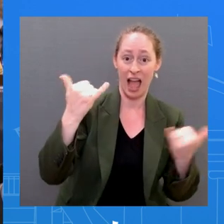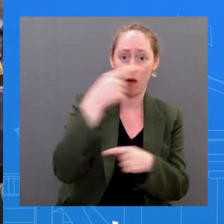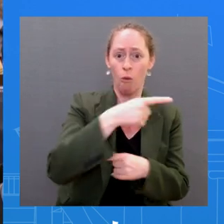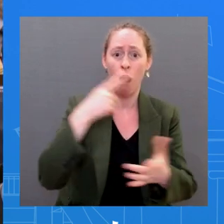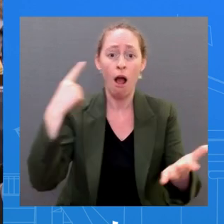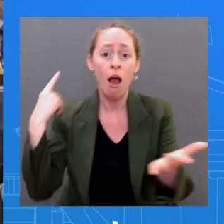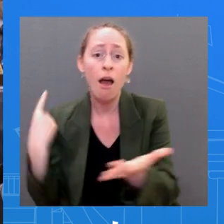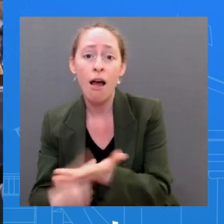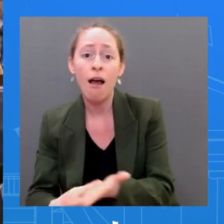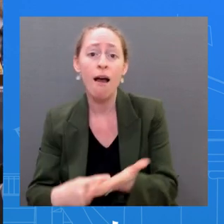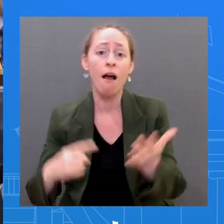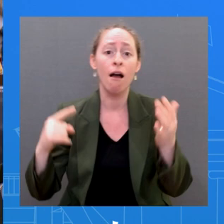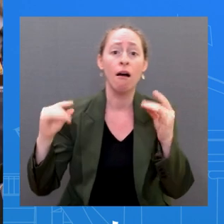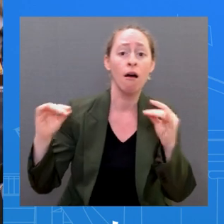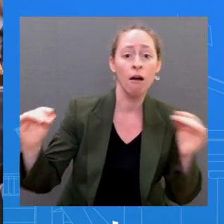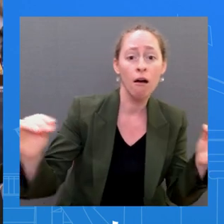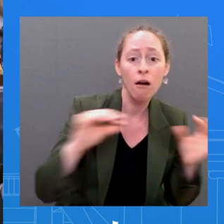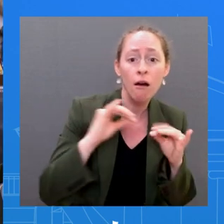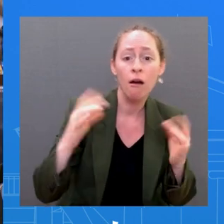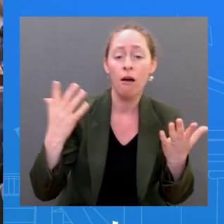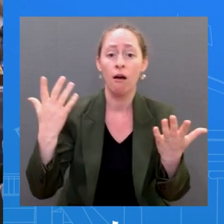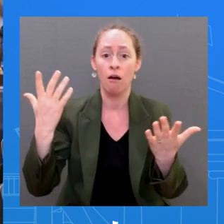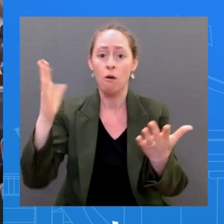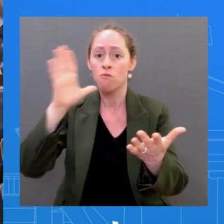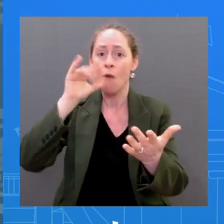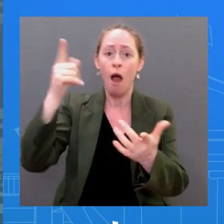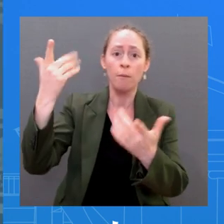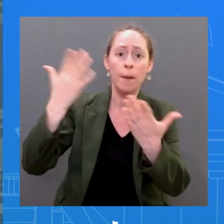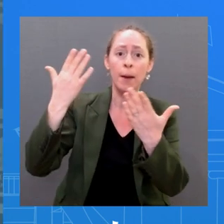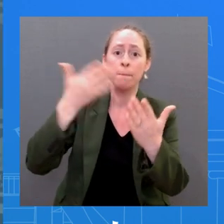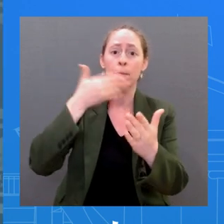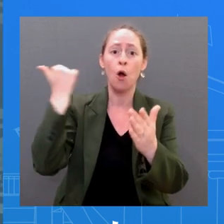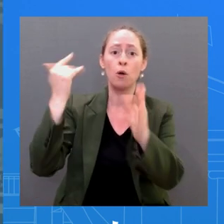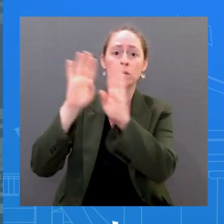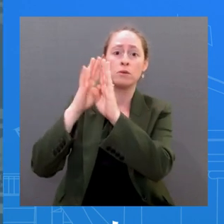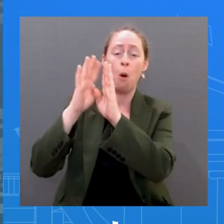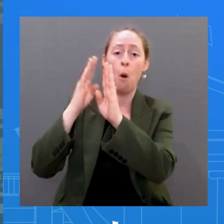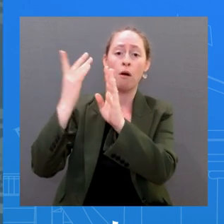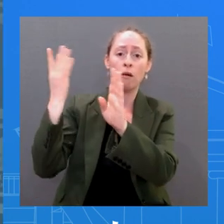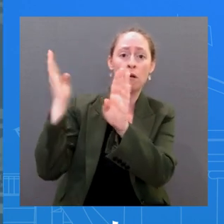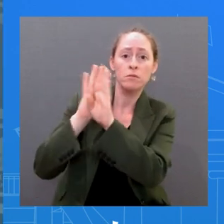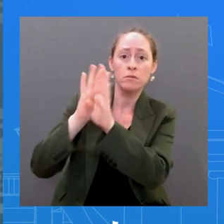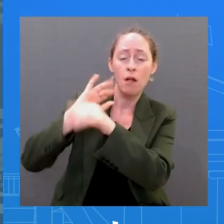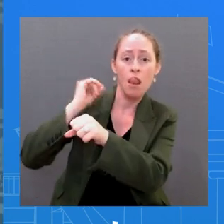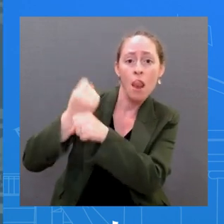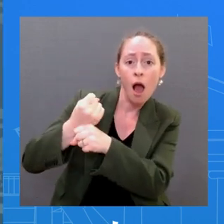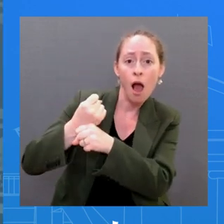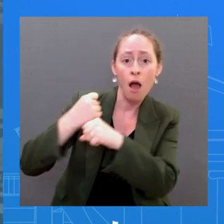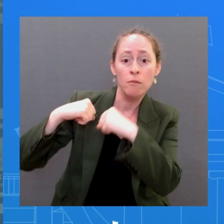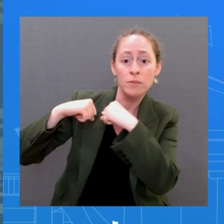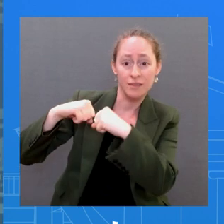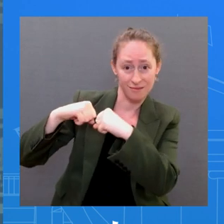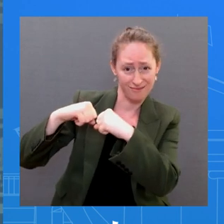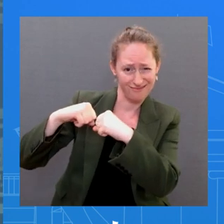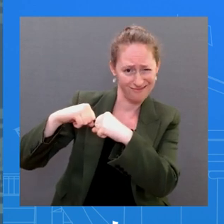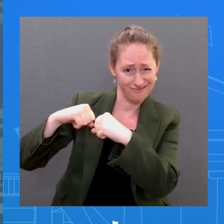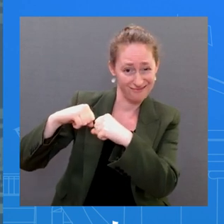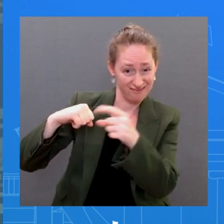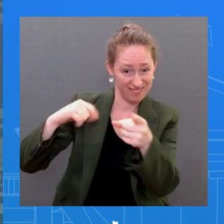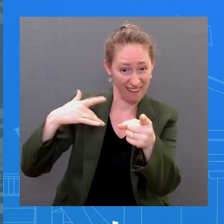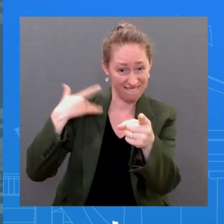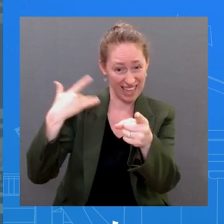and not one of these specific gun measures, will it be a success? Again, I'm not going to negotiate from here. We're going to let them give them some space,